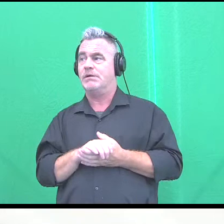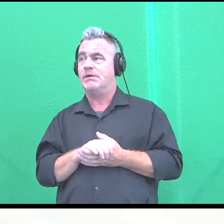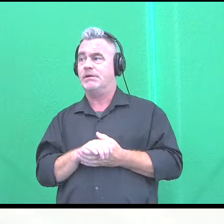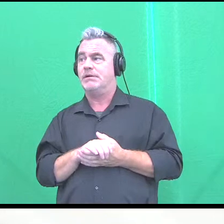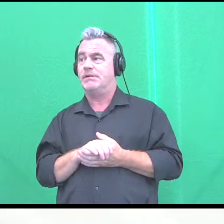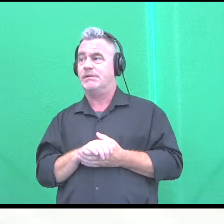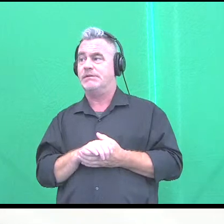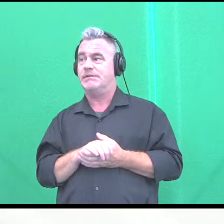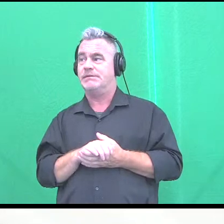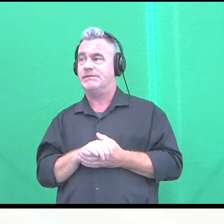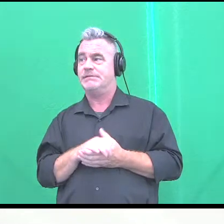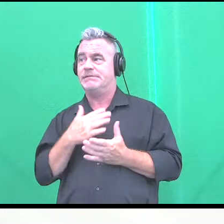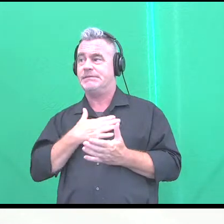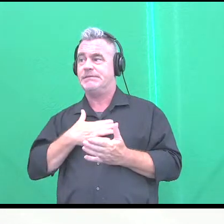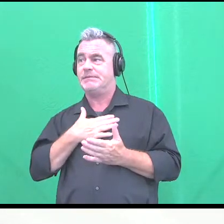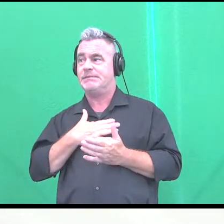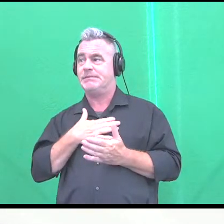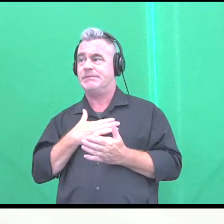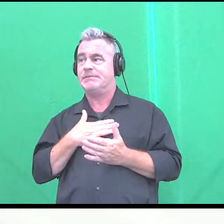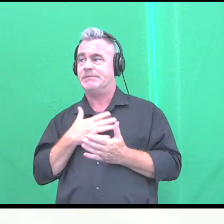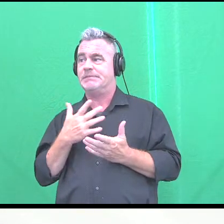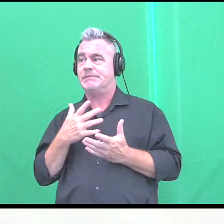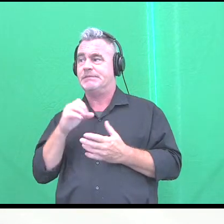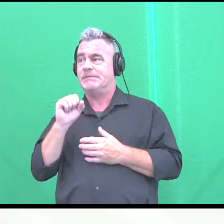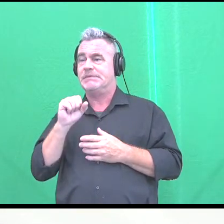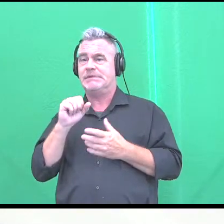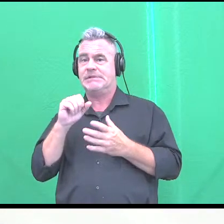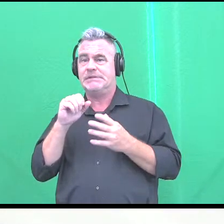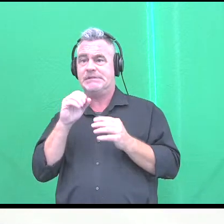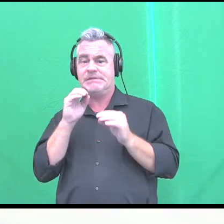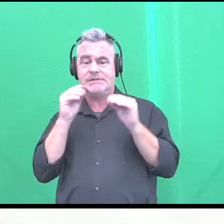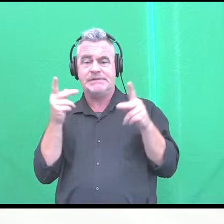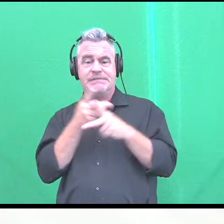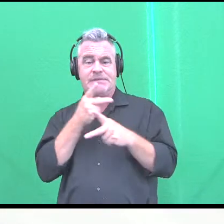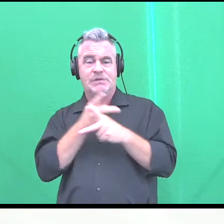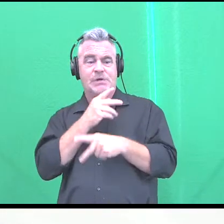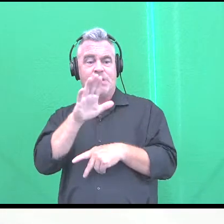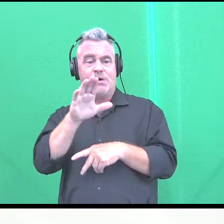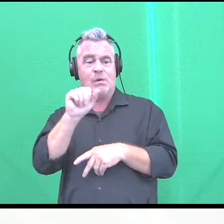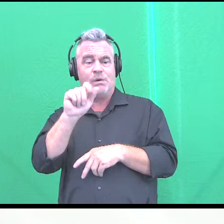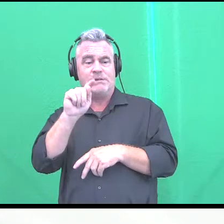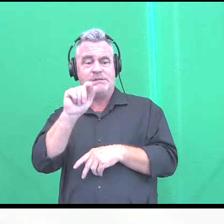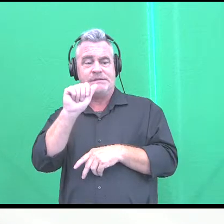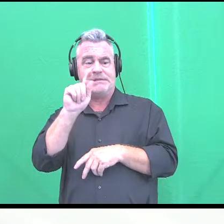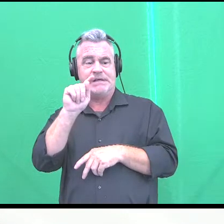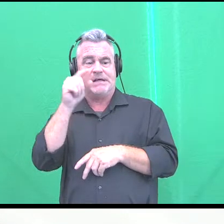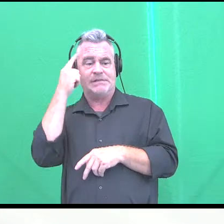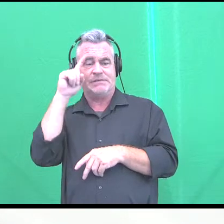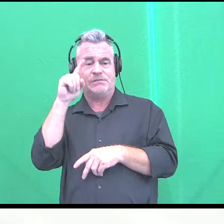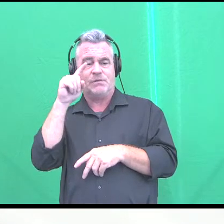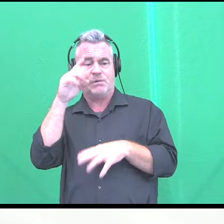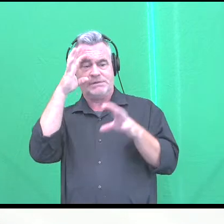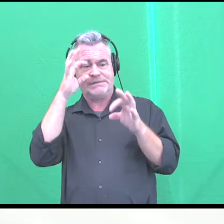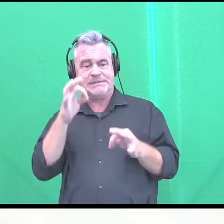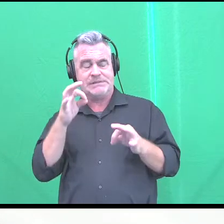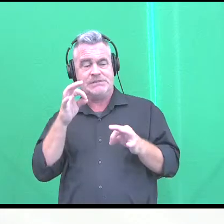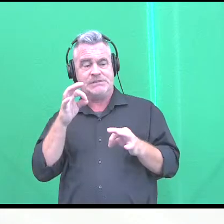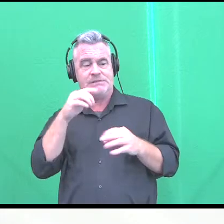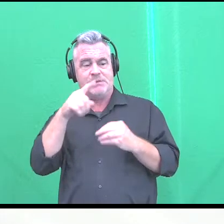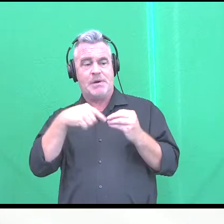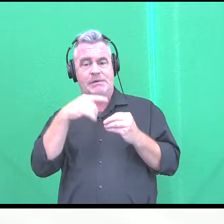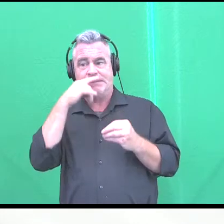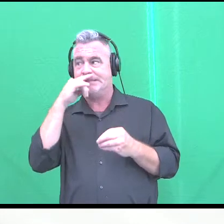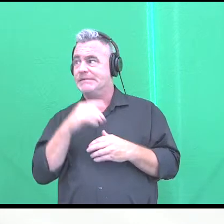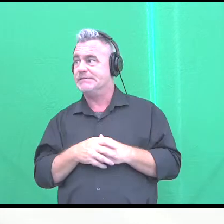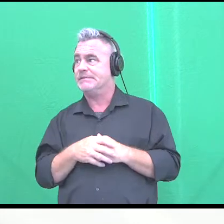So please sort out your statistics when you're making these decisions for all these children. Thank you.